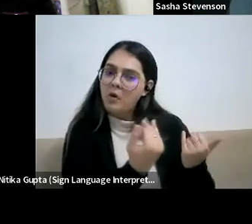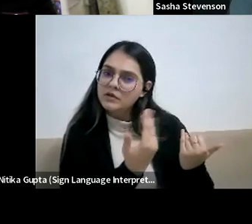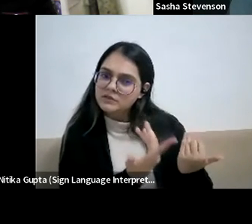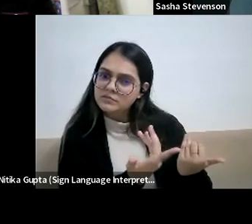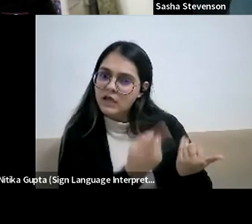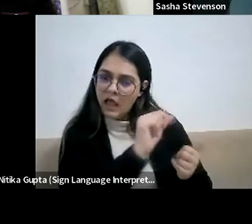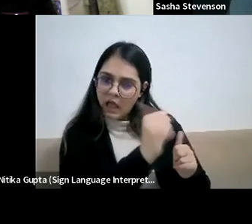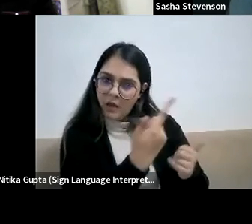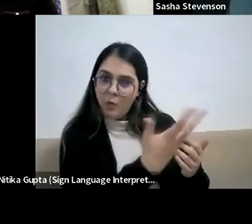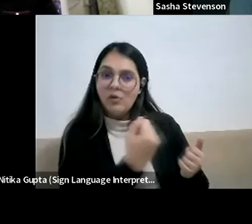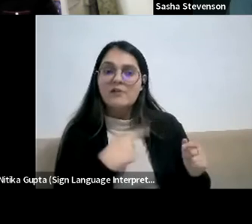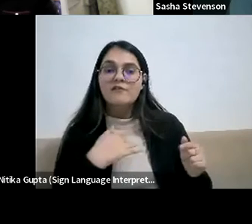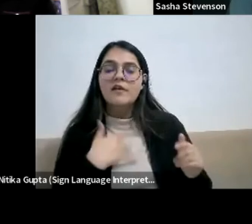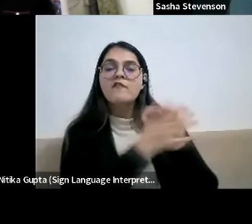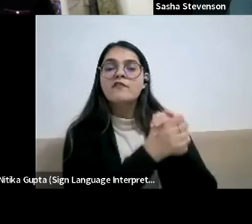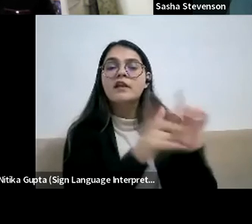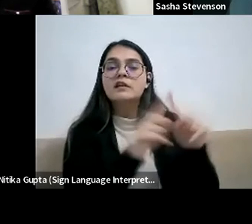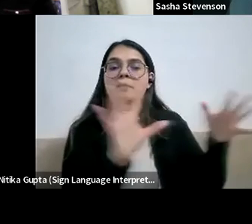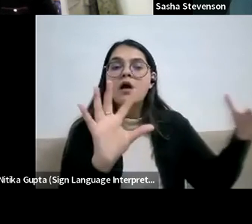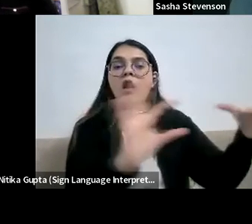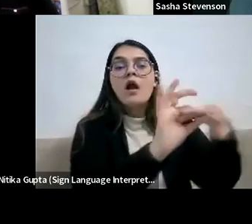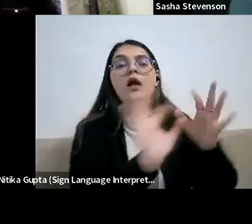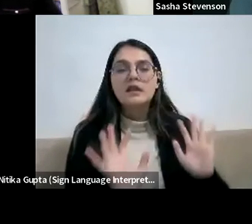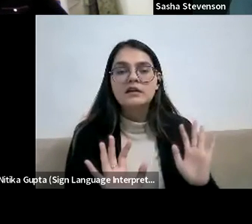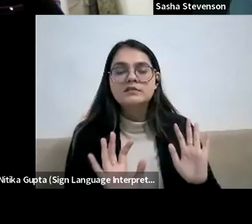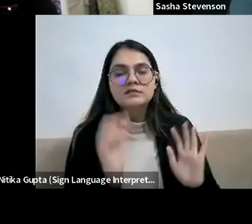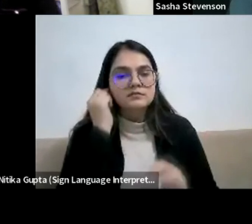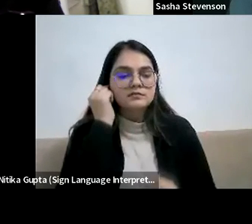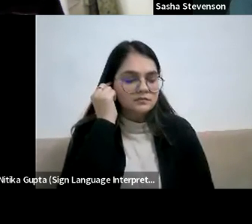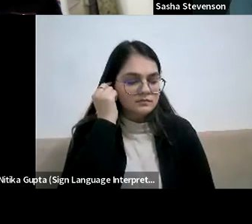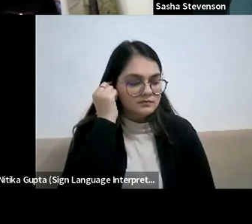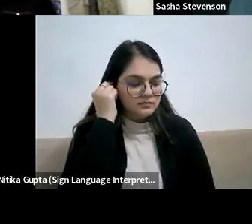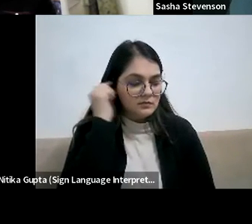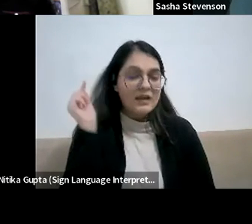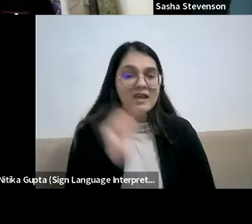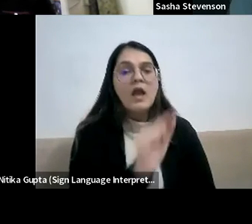they join as alliances? So Right. I think these are some of the